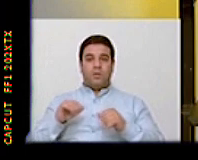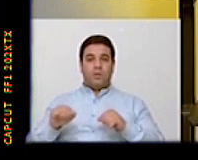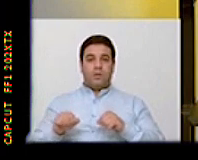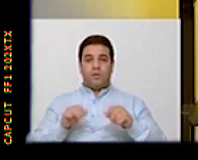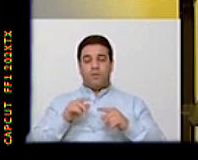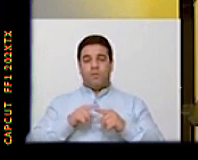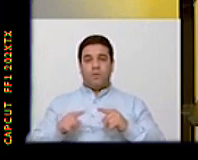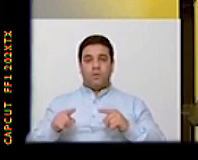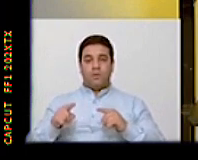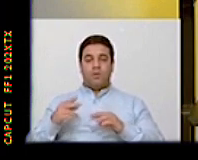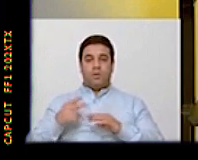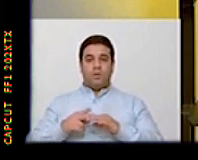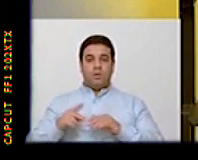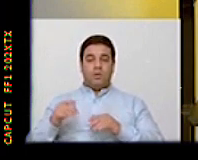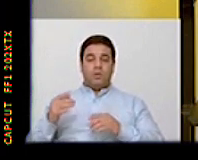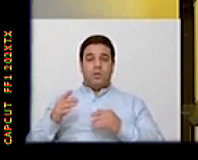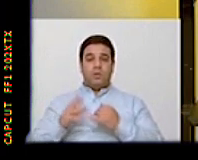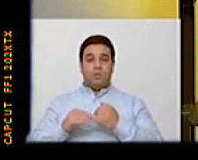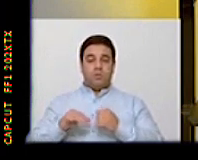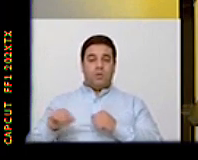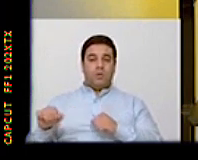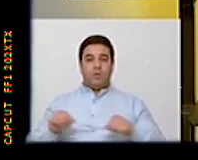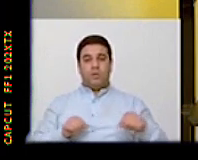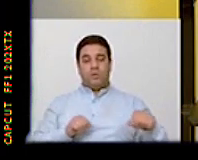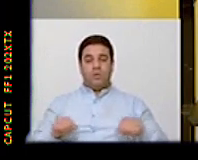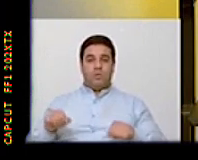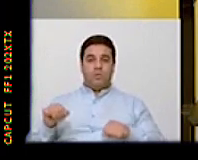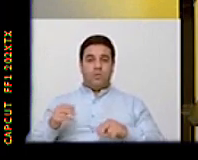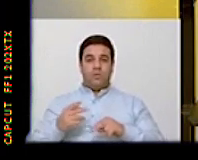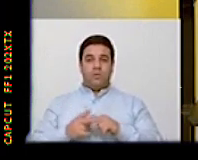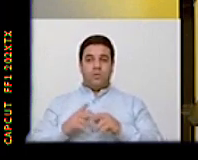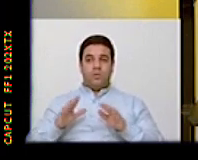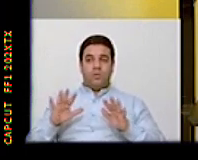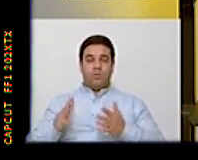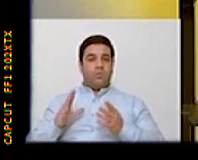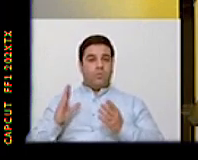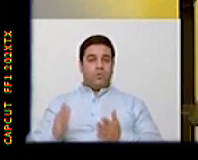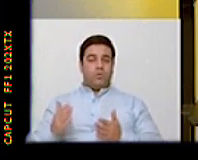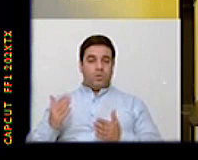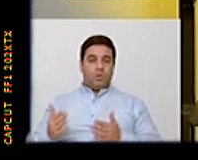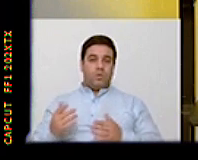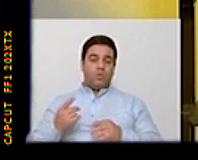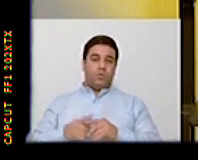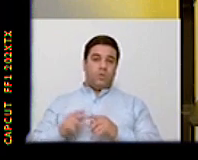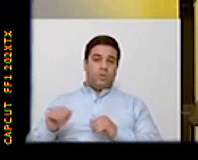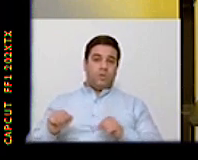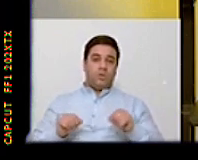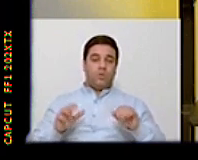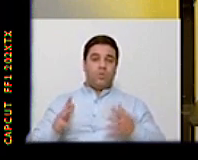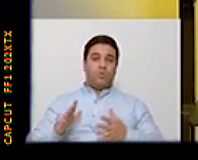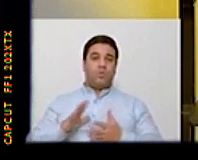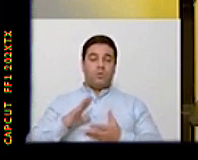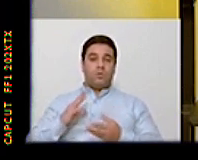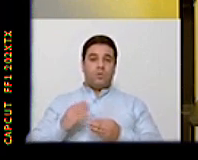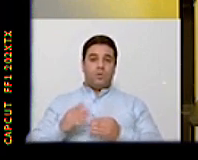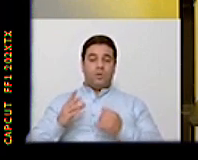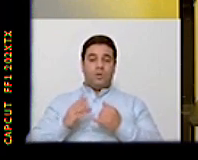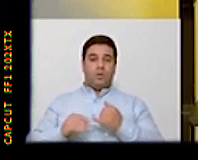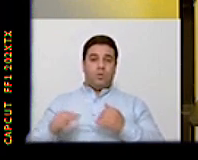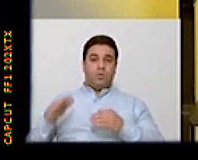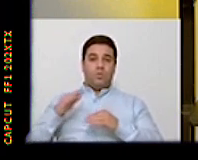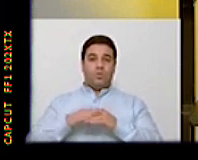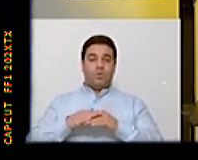Zilzila vaqtida yer silkinadi. Bu silkinish gorizontal va vertikal holatda bo'lishi mumkin. Silkinish sodir bo'lganda yer